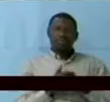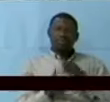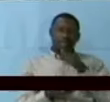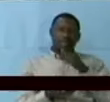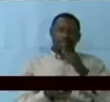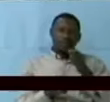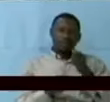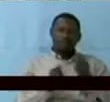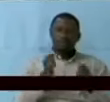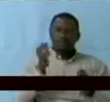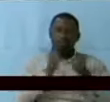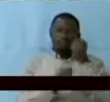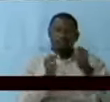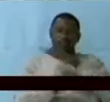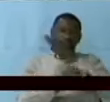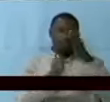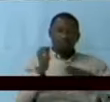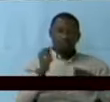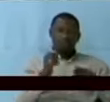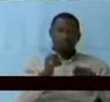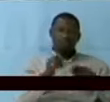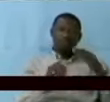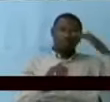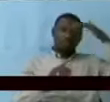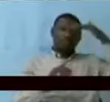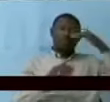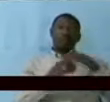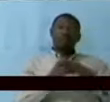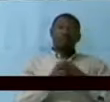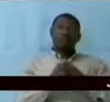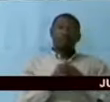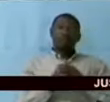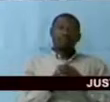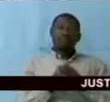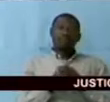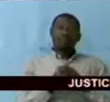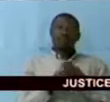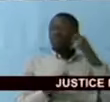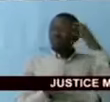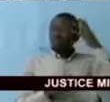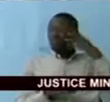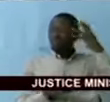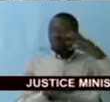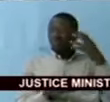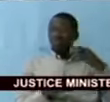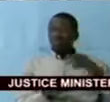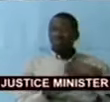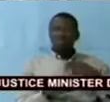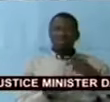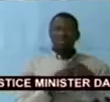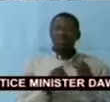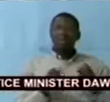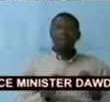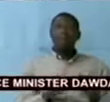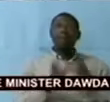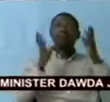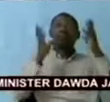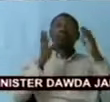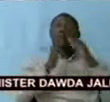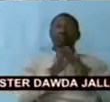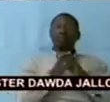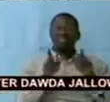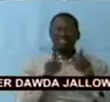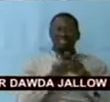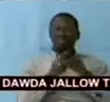over my head. Nyimoto bente kunto santo. The noise was so much that it's like a bomb.